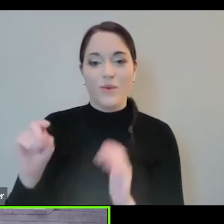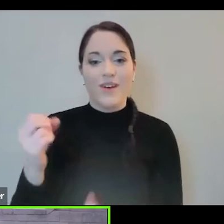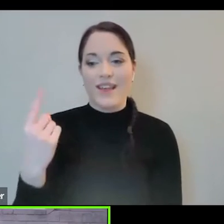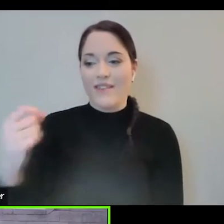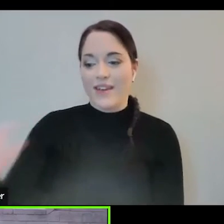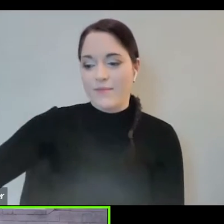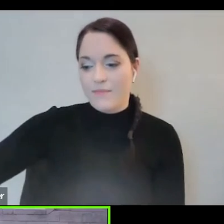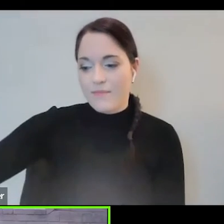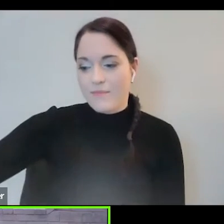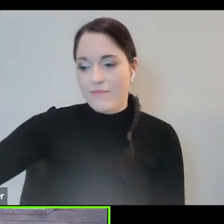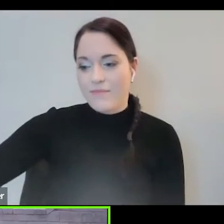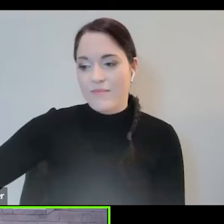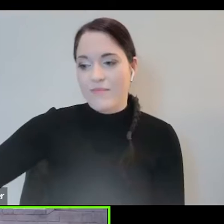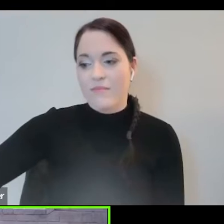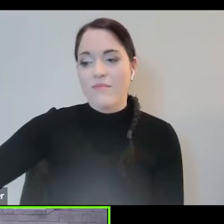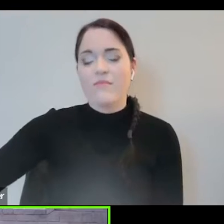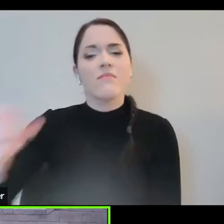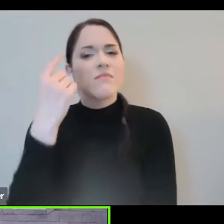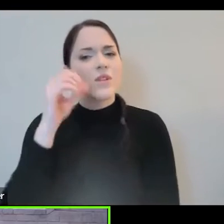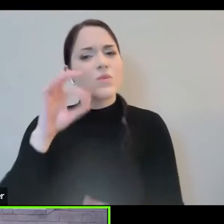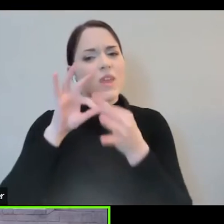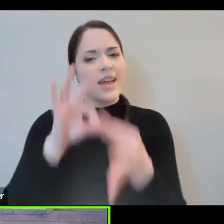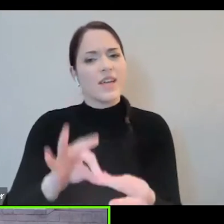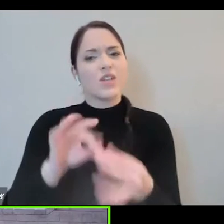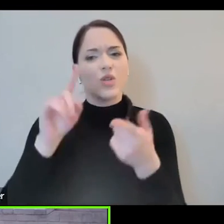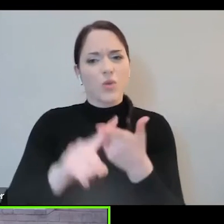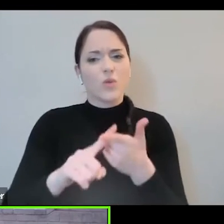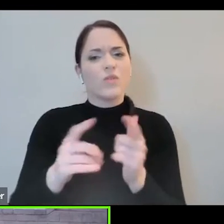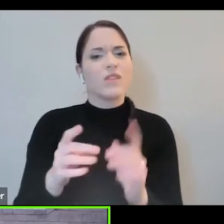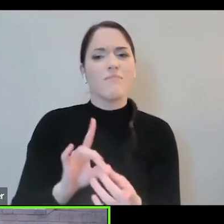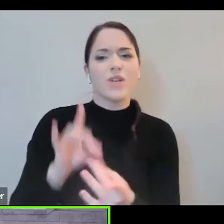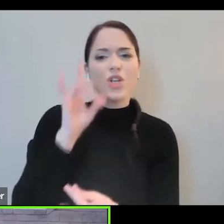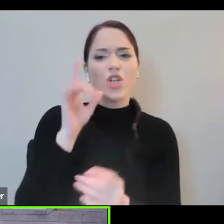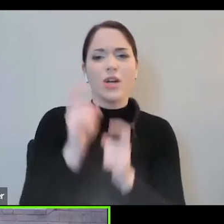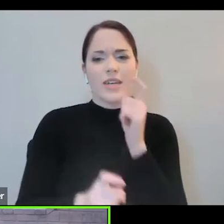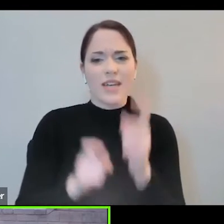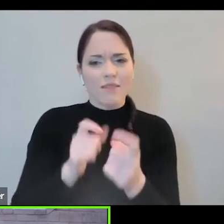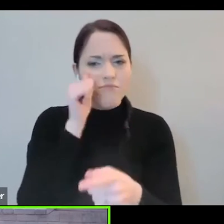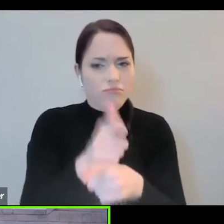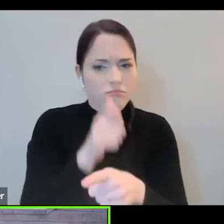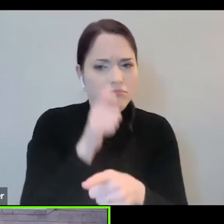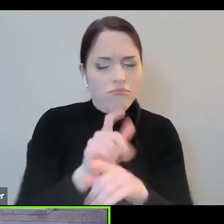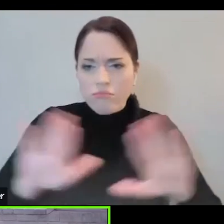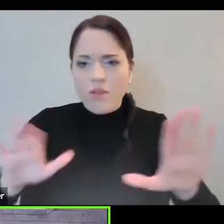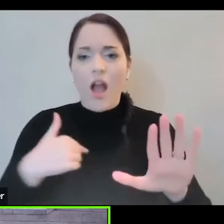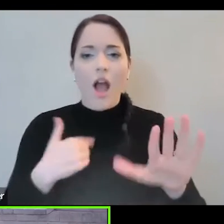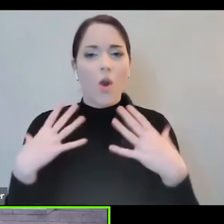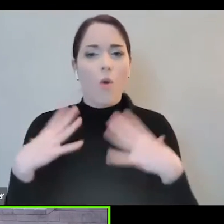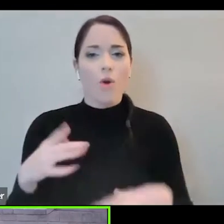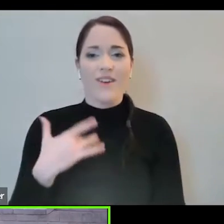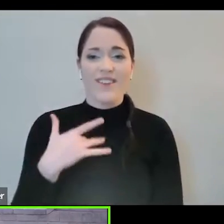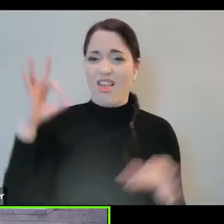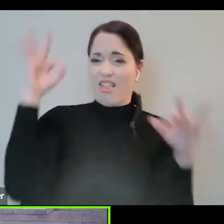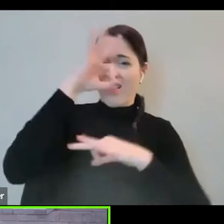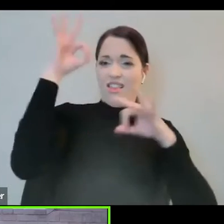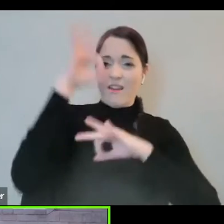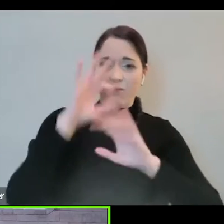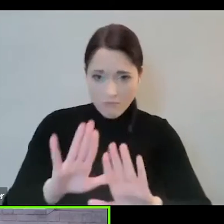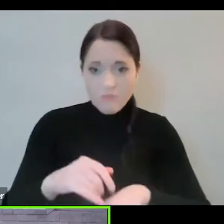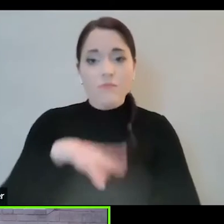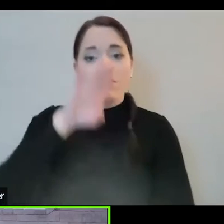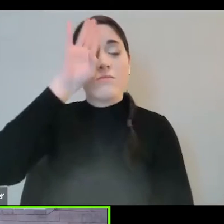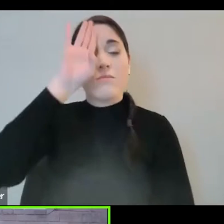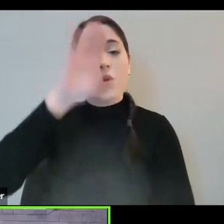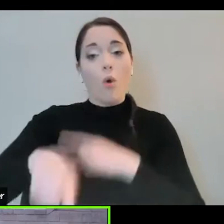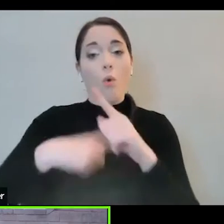Now, concerning spiritual gifts, siblings, I do not want you to be uninformed. You know that when you